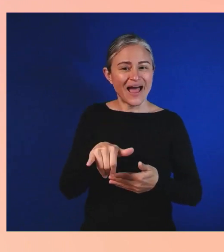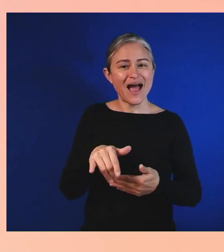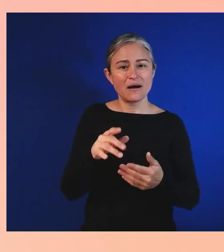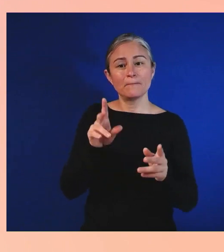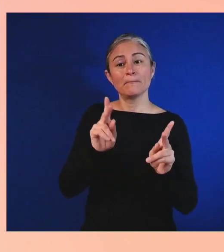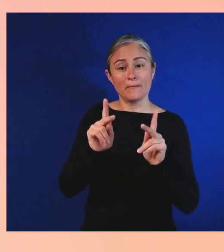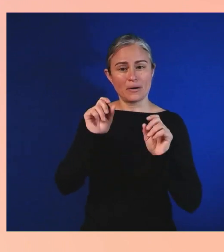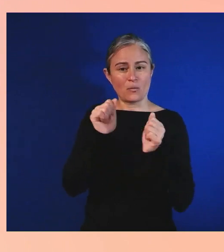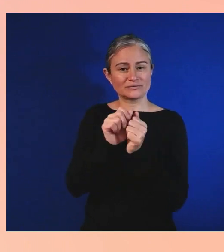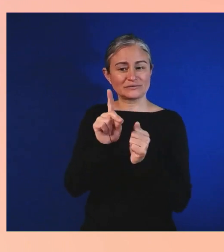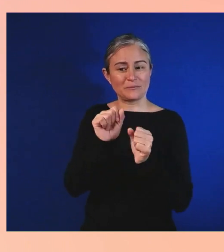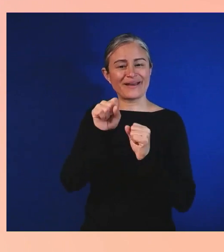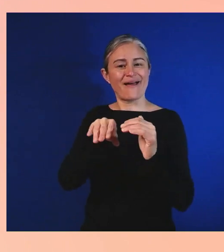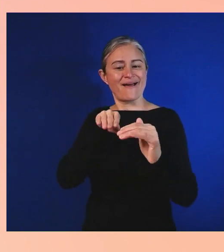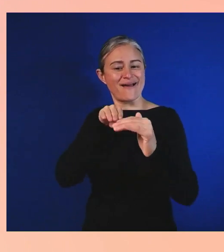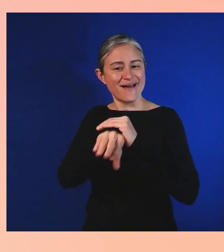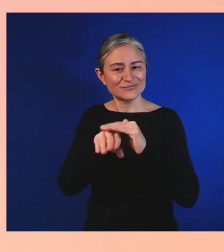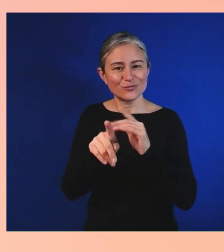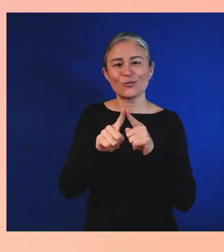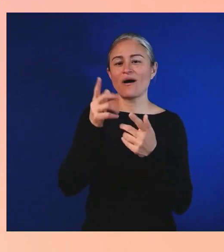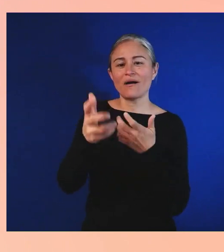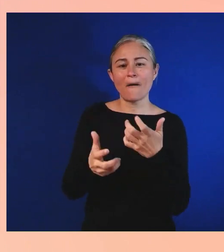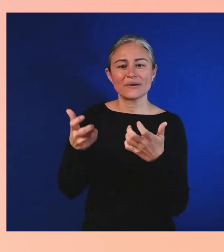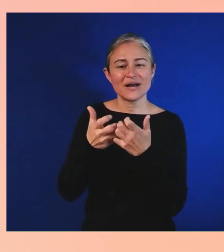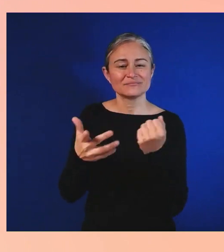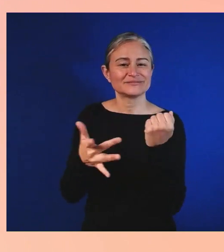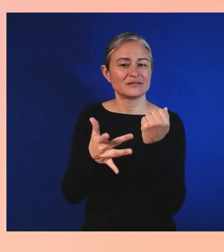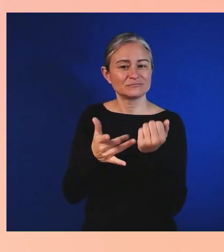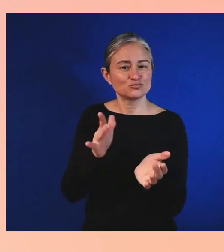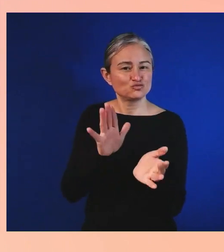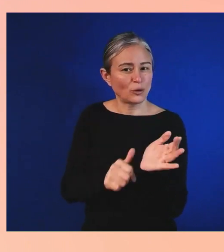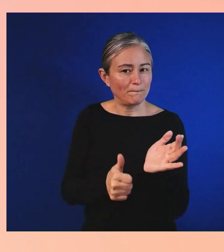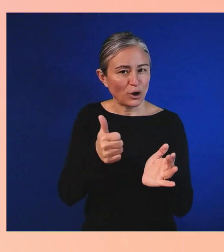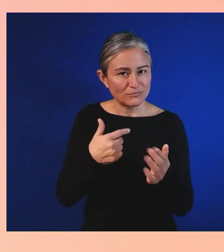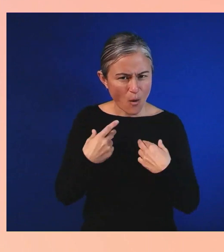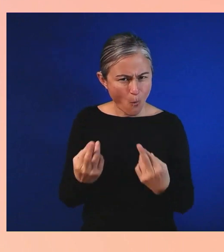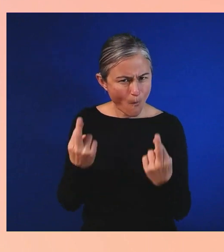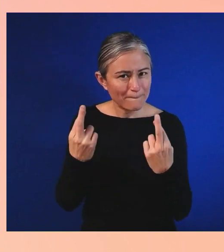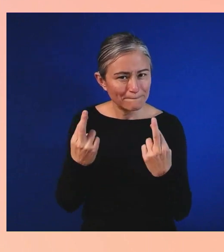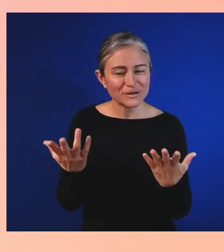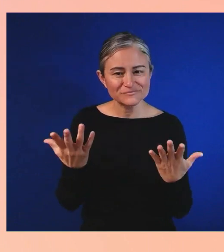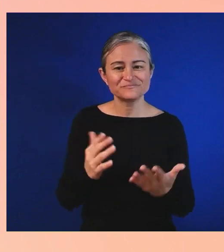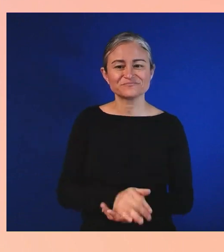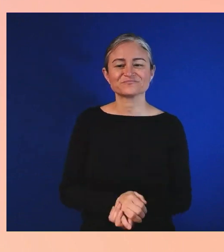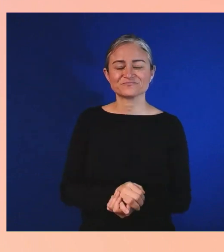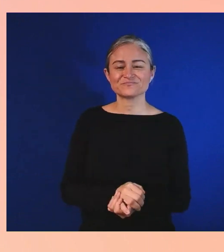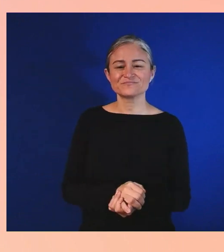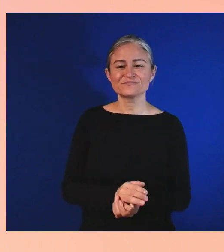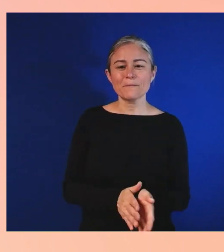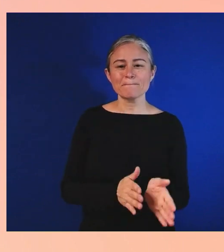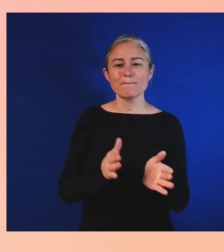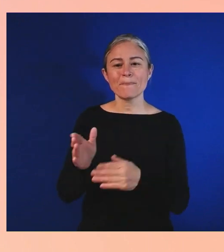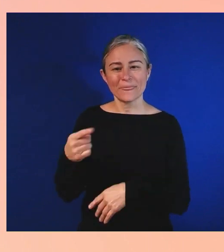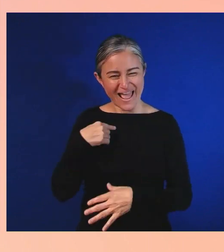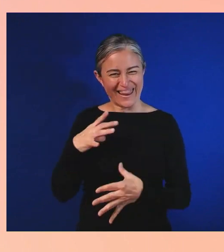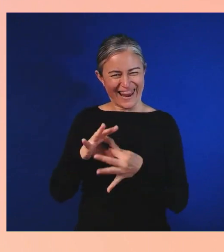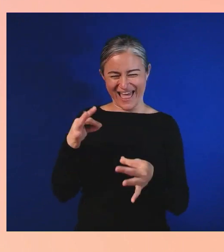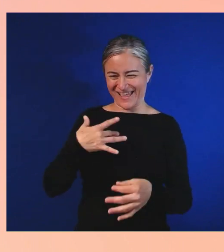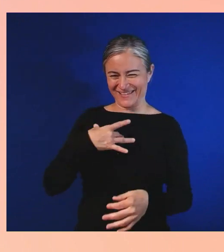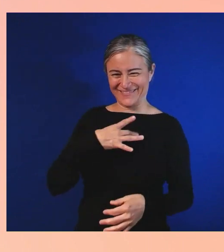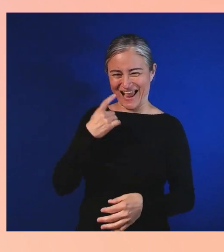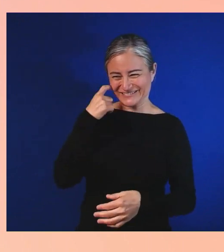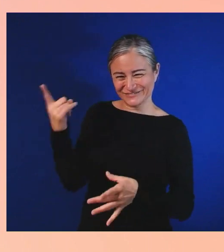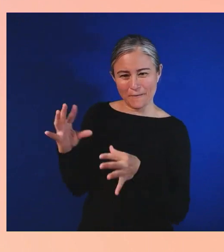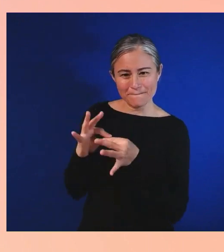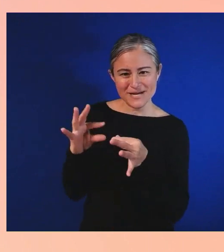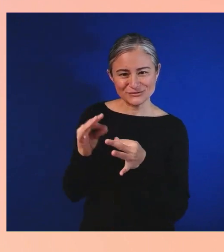love that reframe about what is that last mile. We often talked about it in terms of connectivity, but you're raising a really interesting point around the other